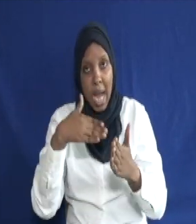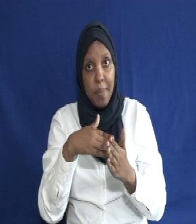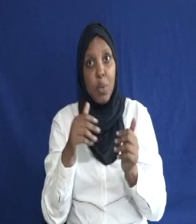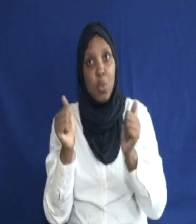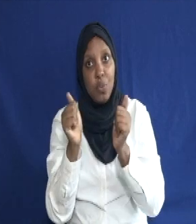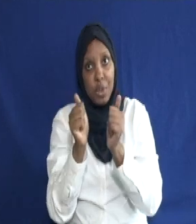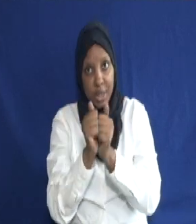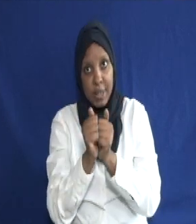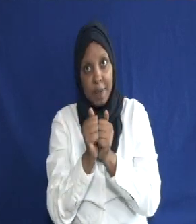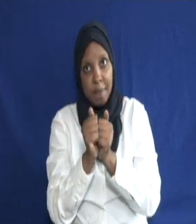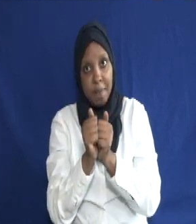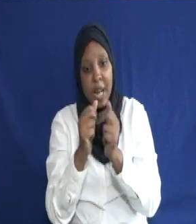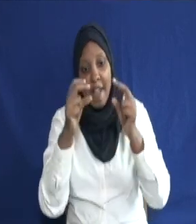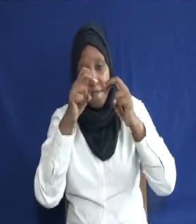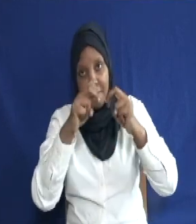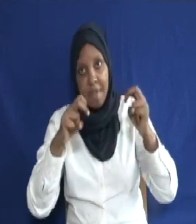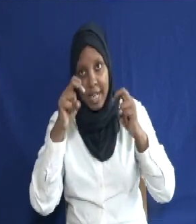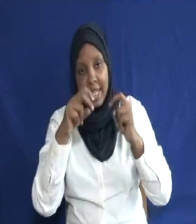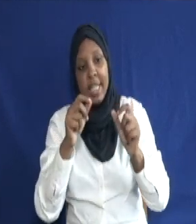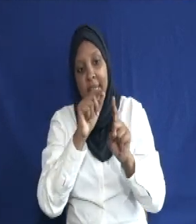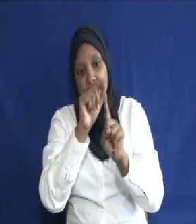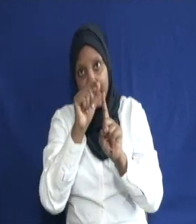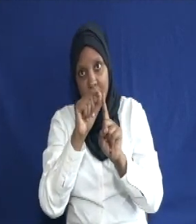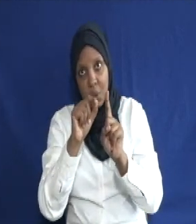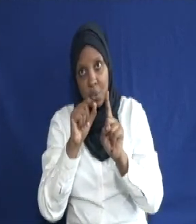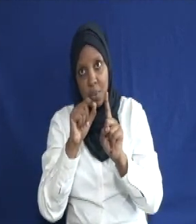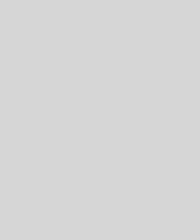the cube of numbers up to 10.